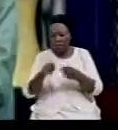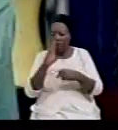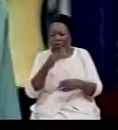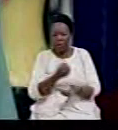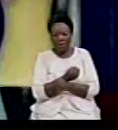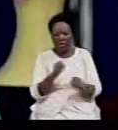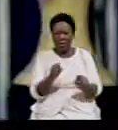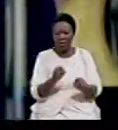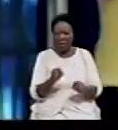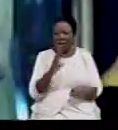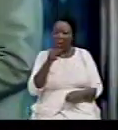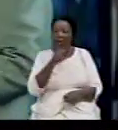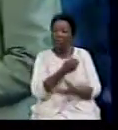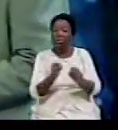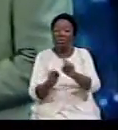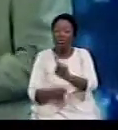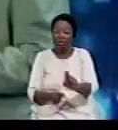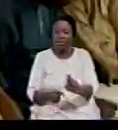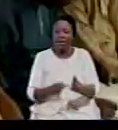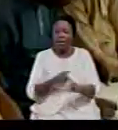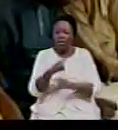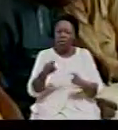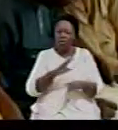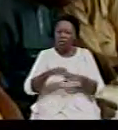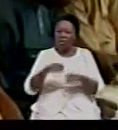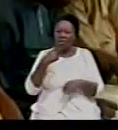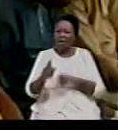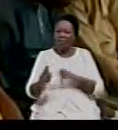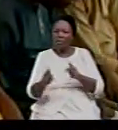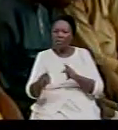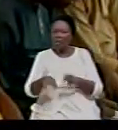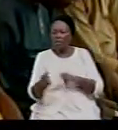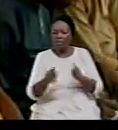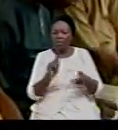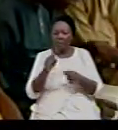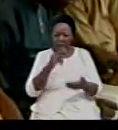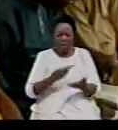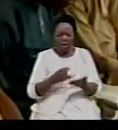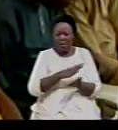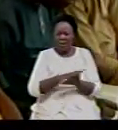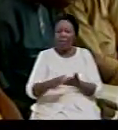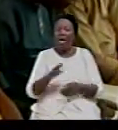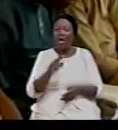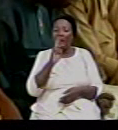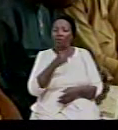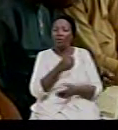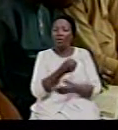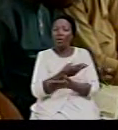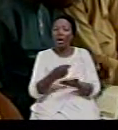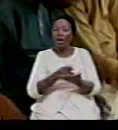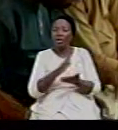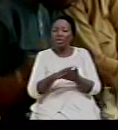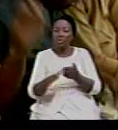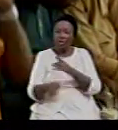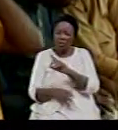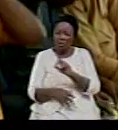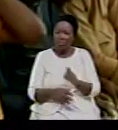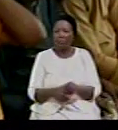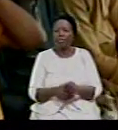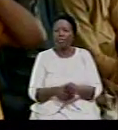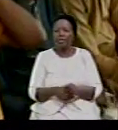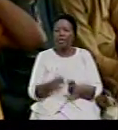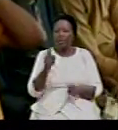saved? You tell other people to be righteous, are you righteous? You teach